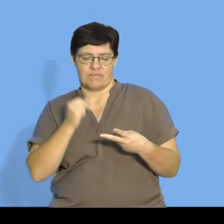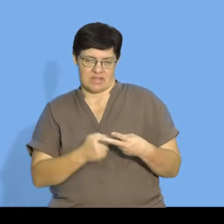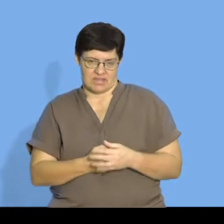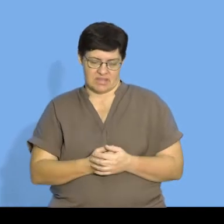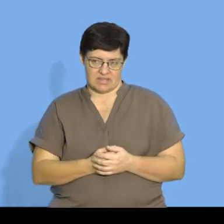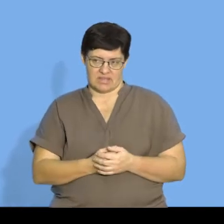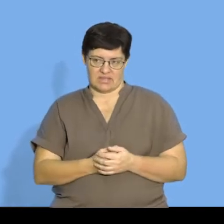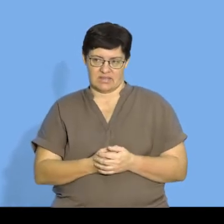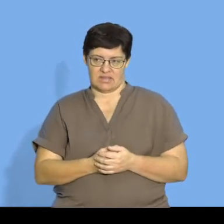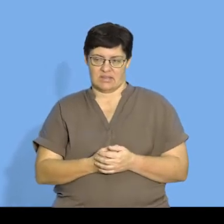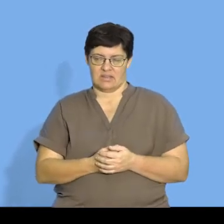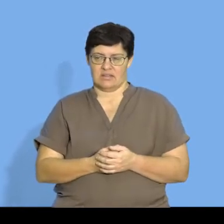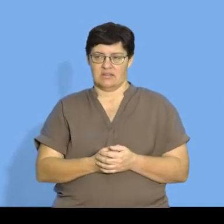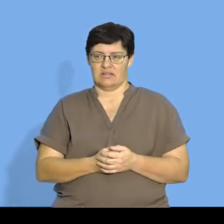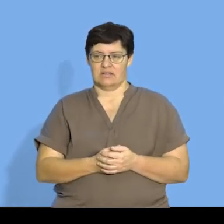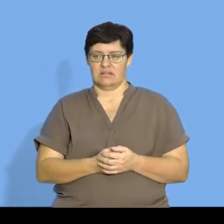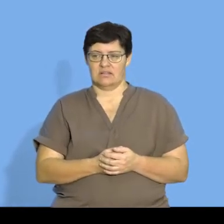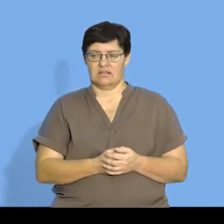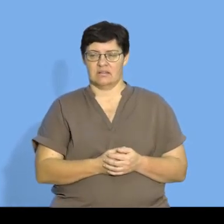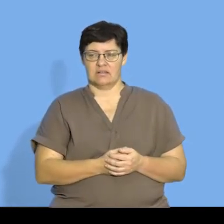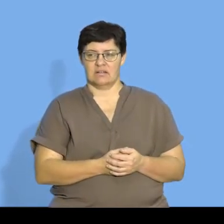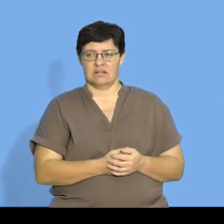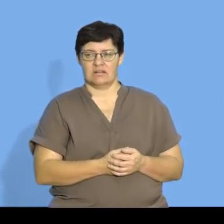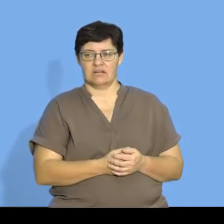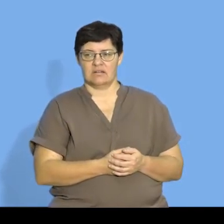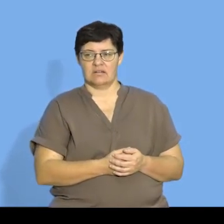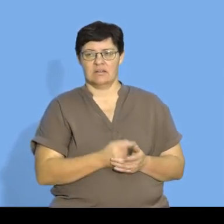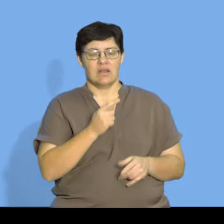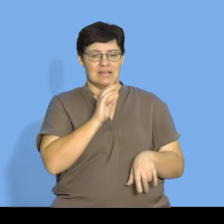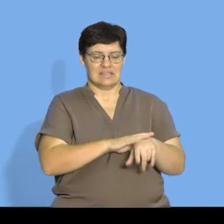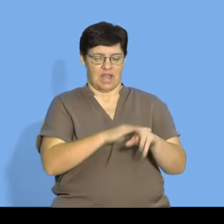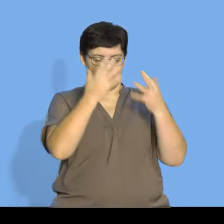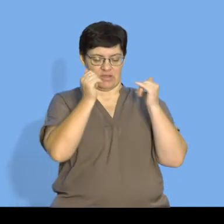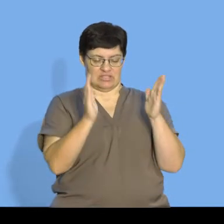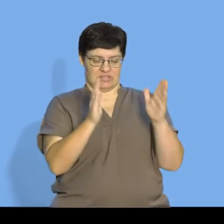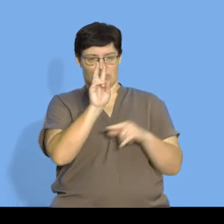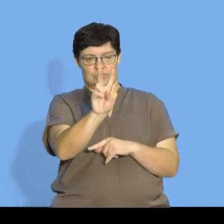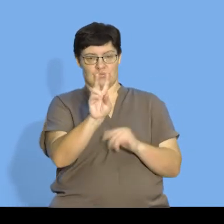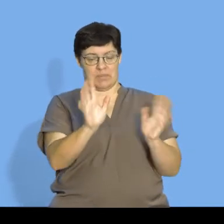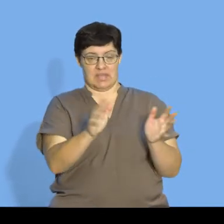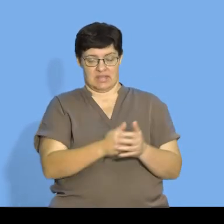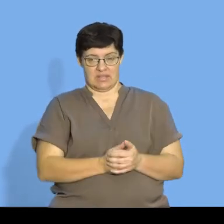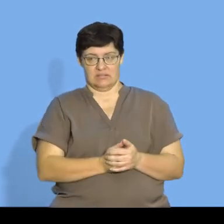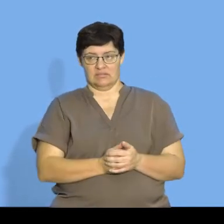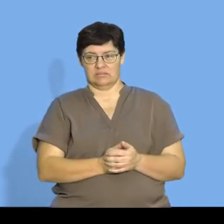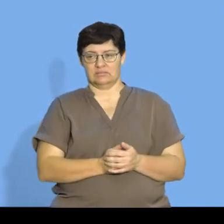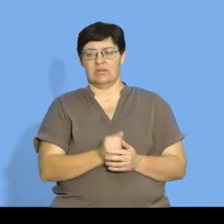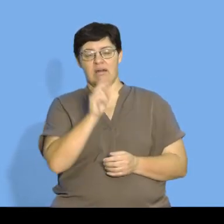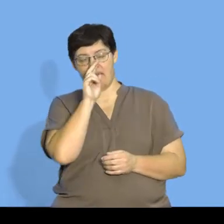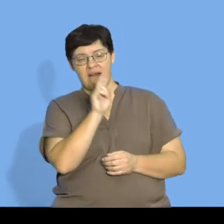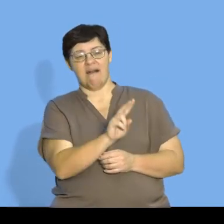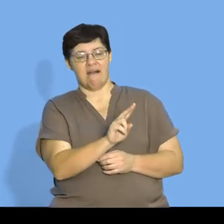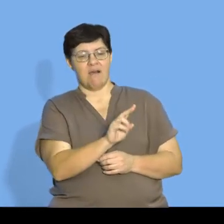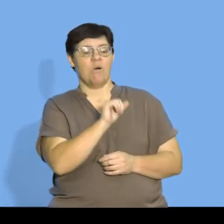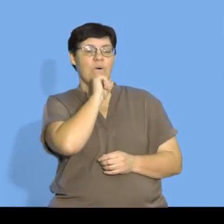for November, and obviously this is my budget period, October and November, and